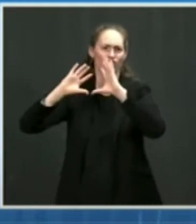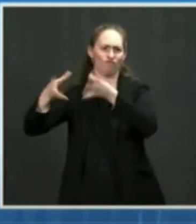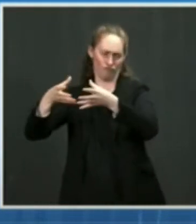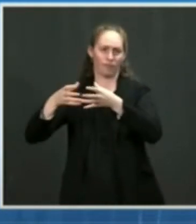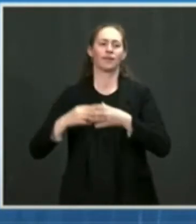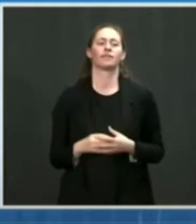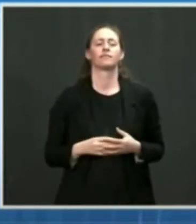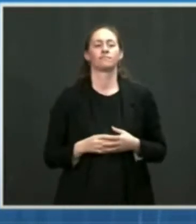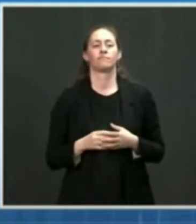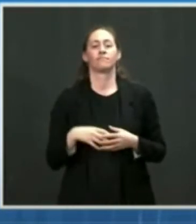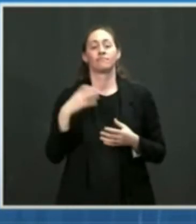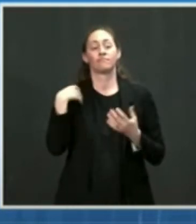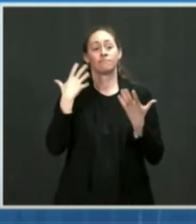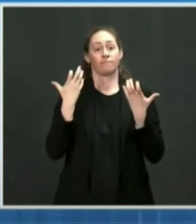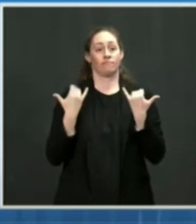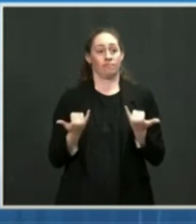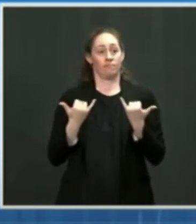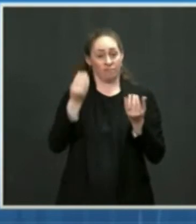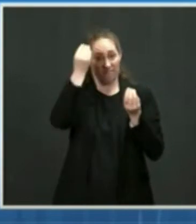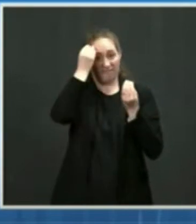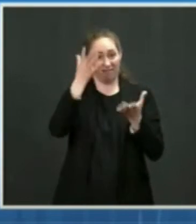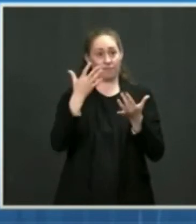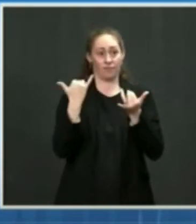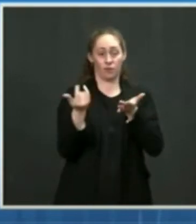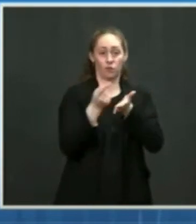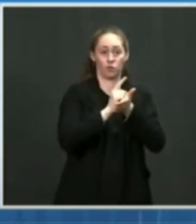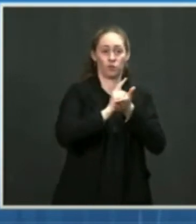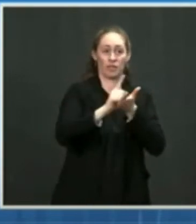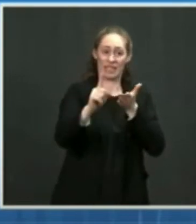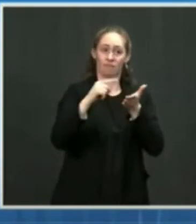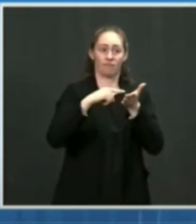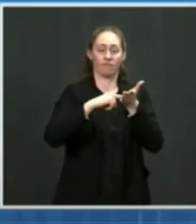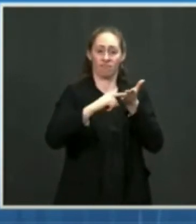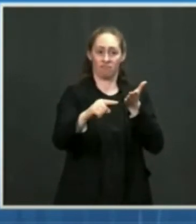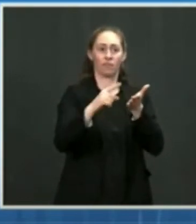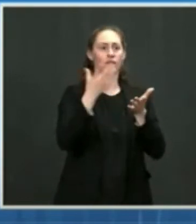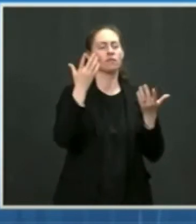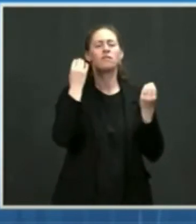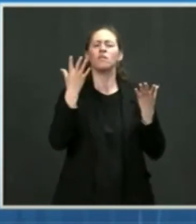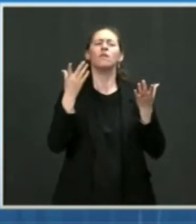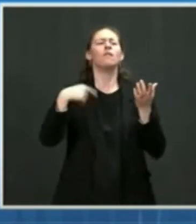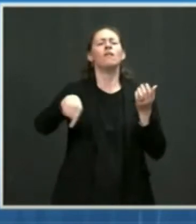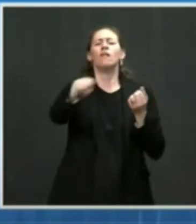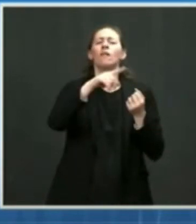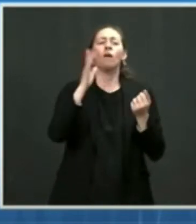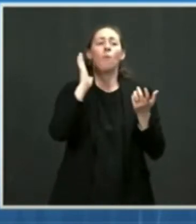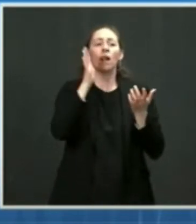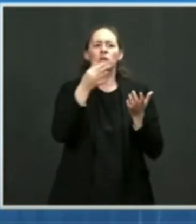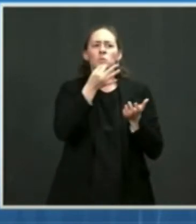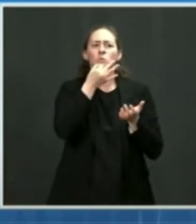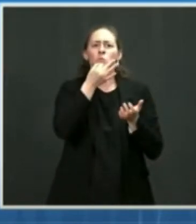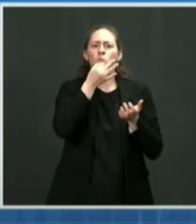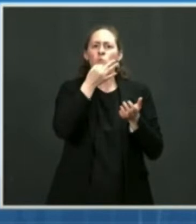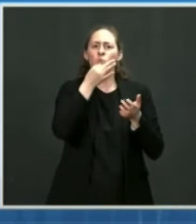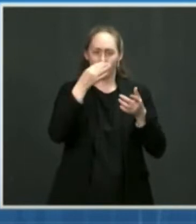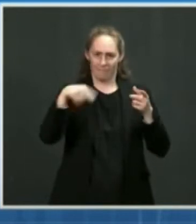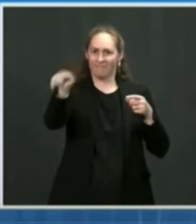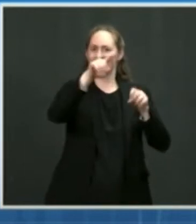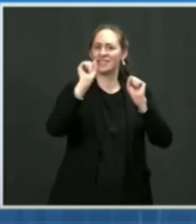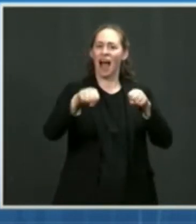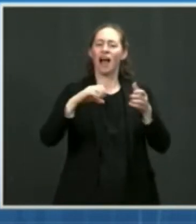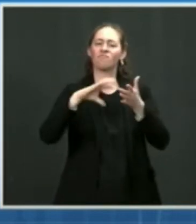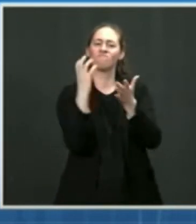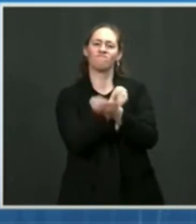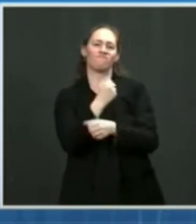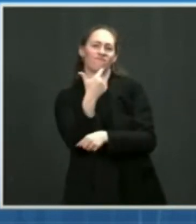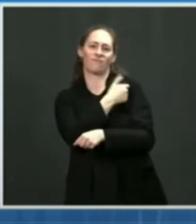week, all adults across the country will be eligible for their vaccine. This means that